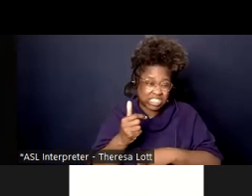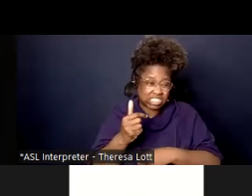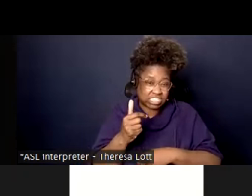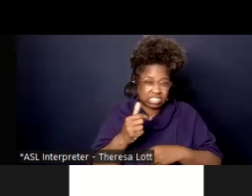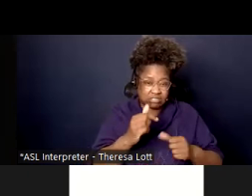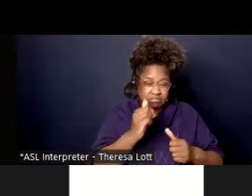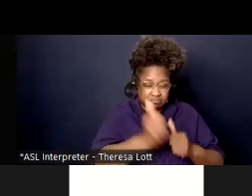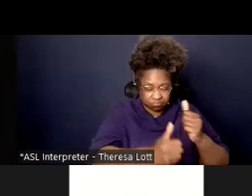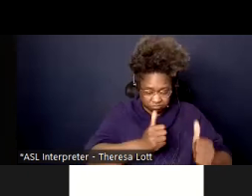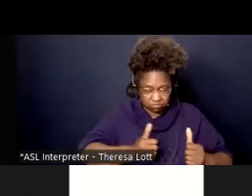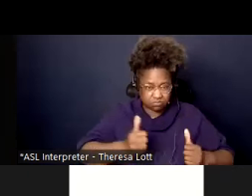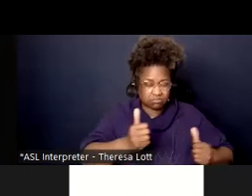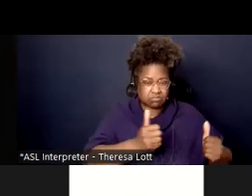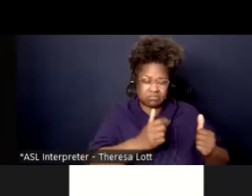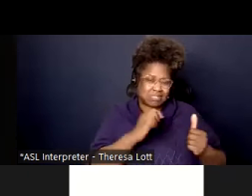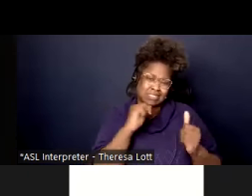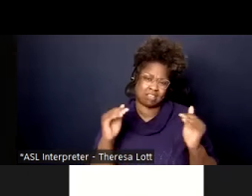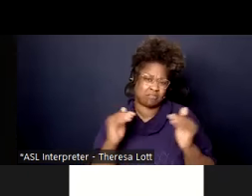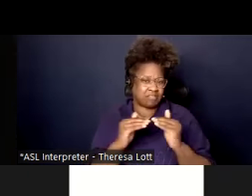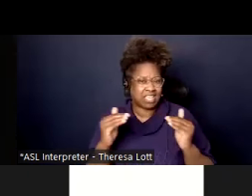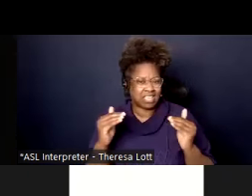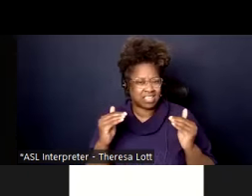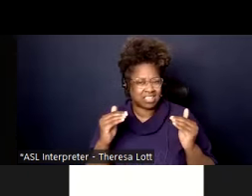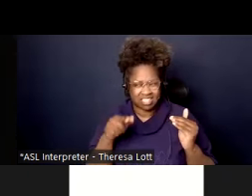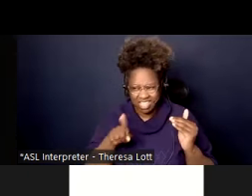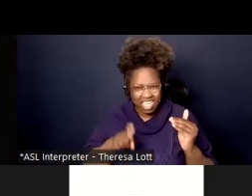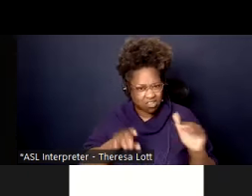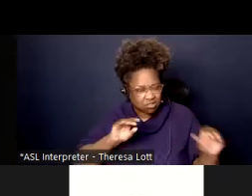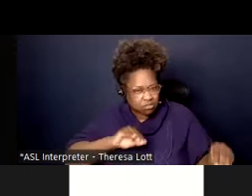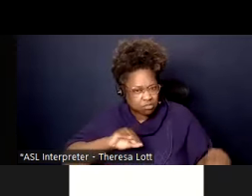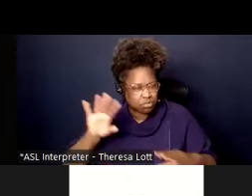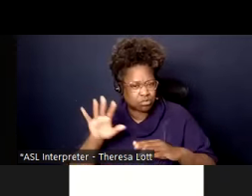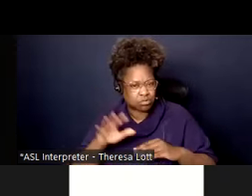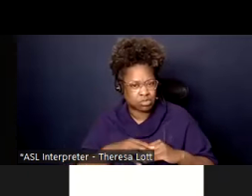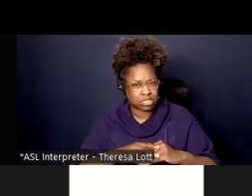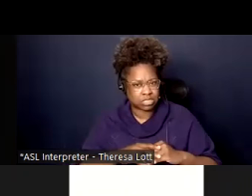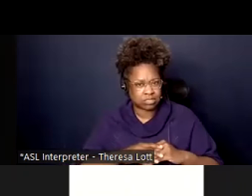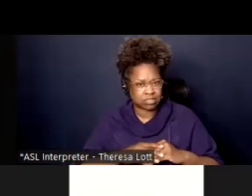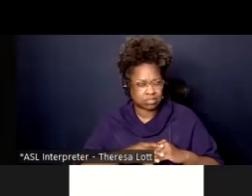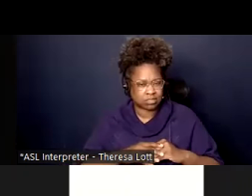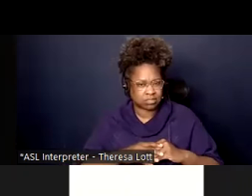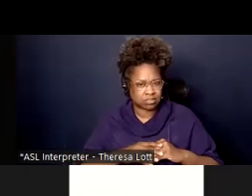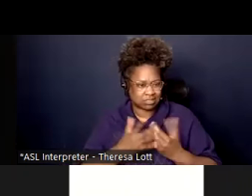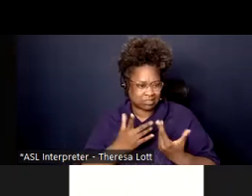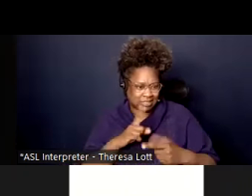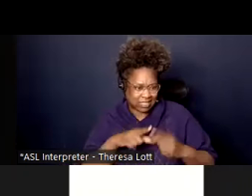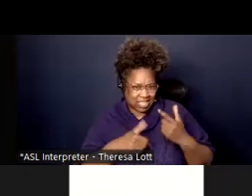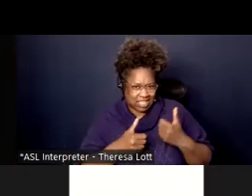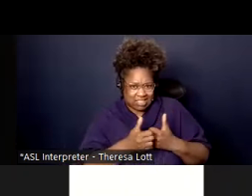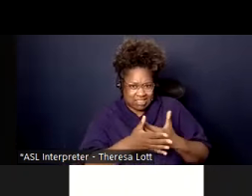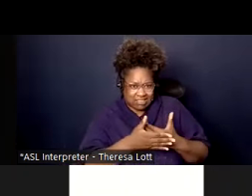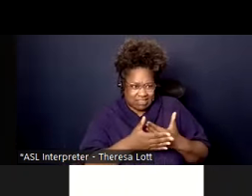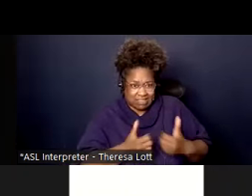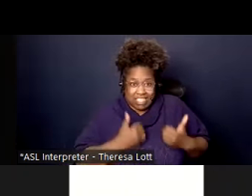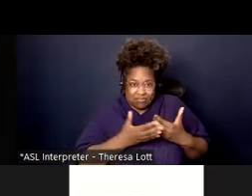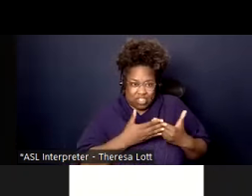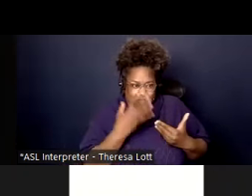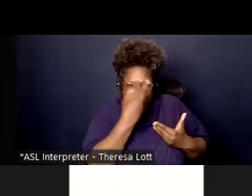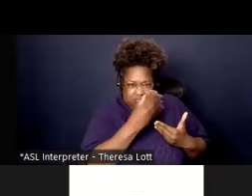and it's not fair if they get a park and then they don't get to live around the park anymore.